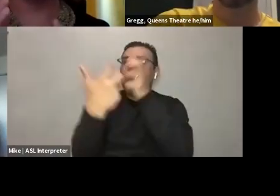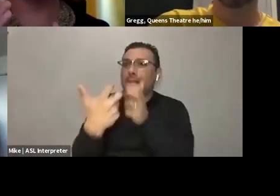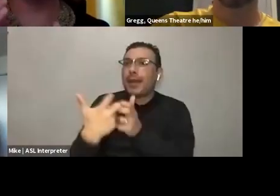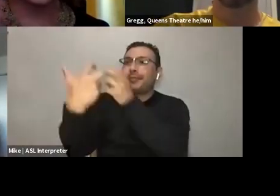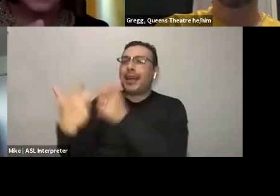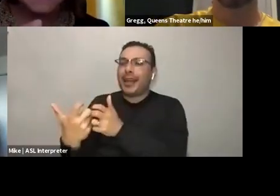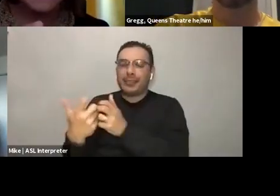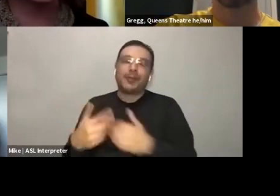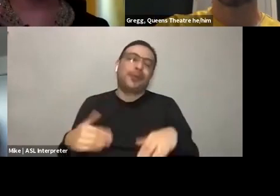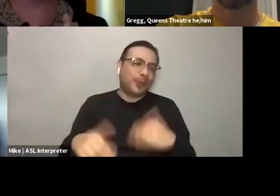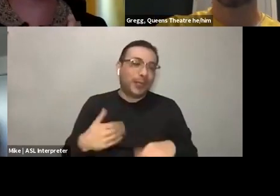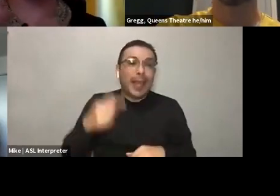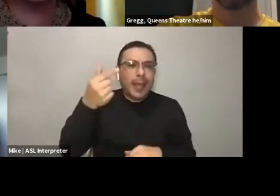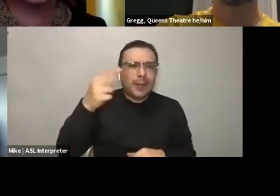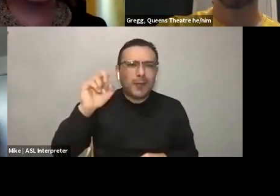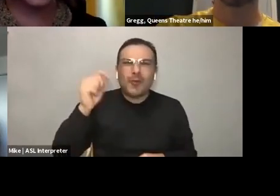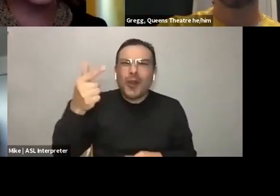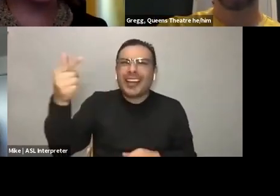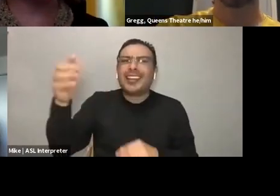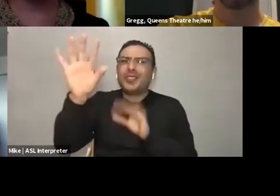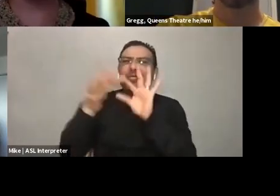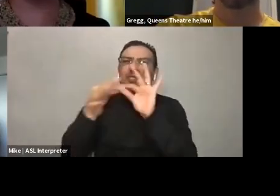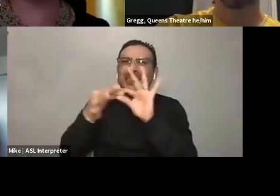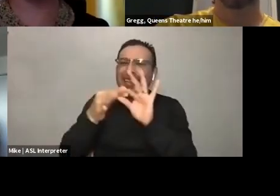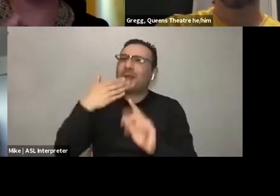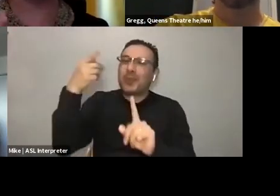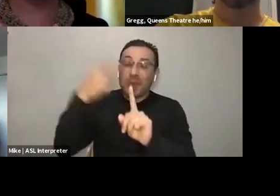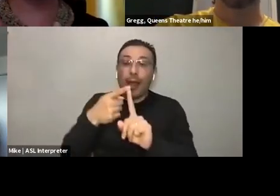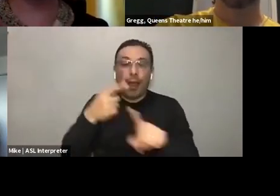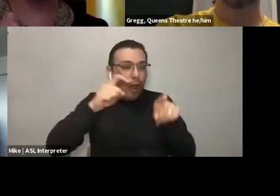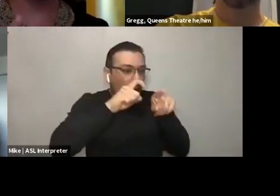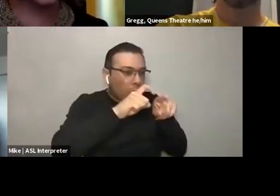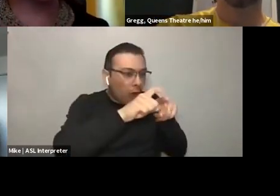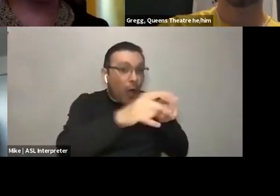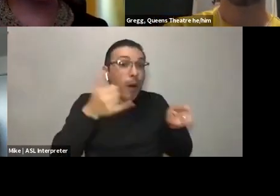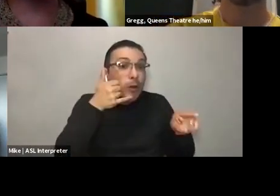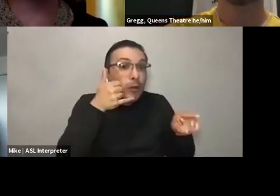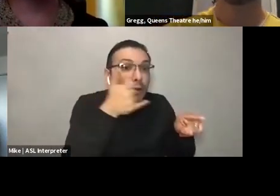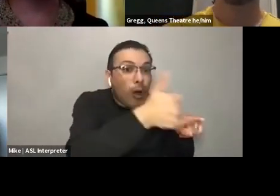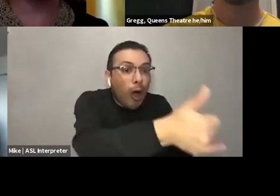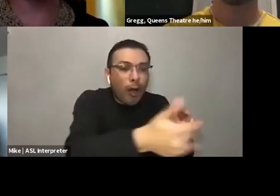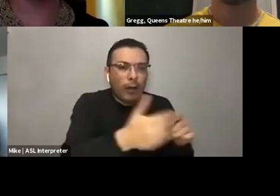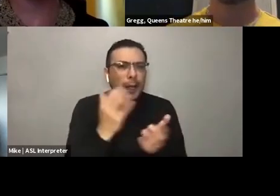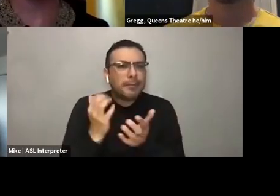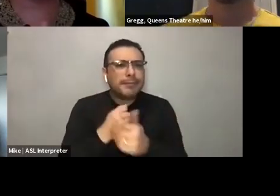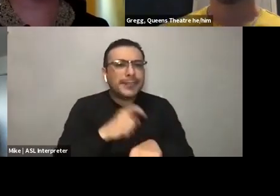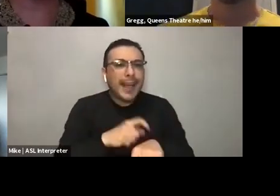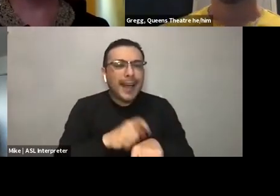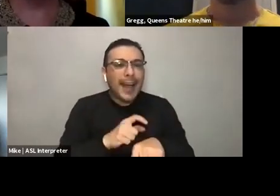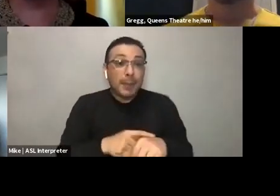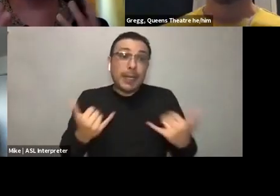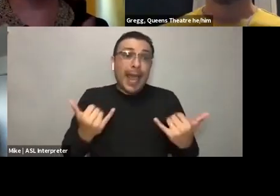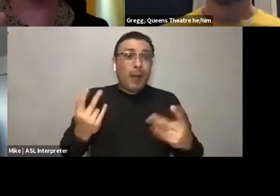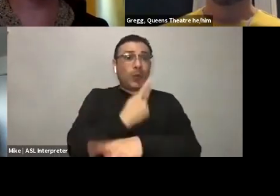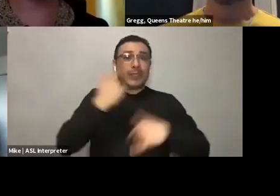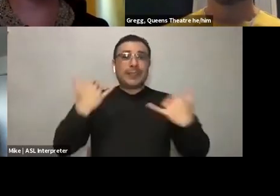what you said about calling people, taking that time, um, to just be in touch with people, especially now. Um,